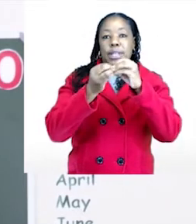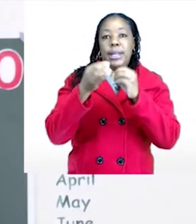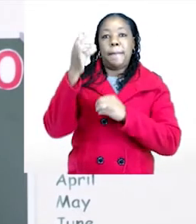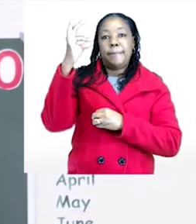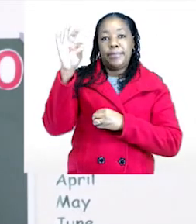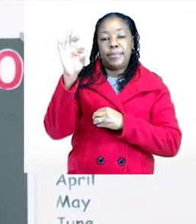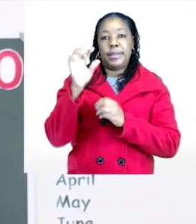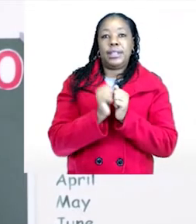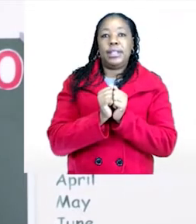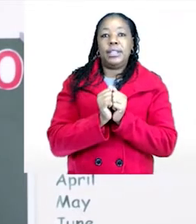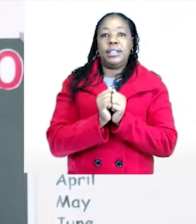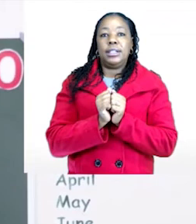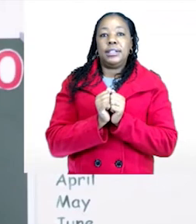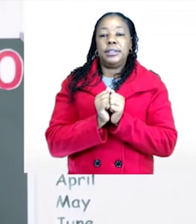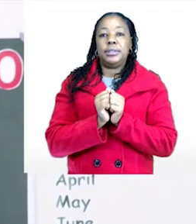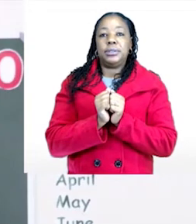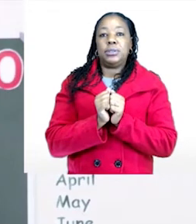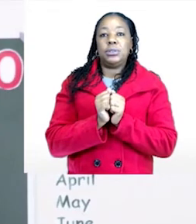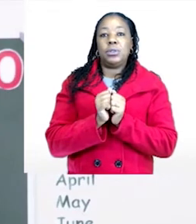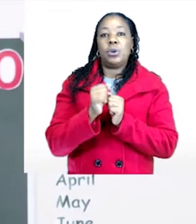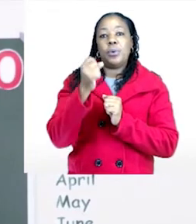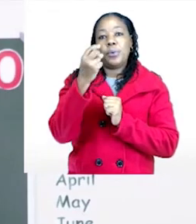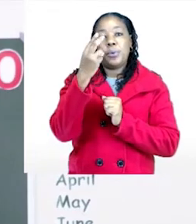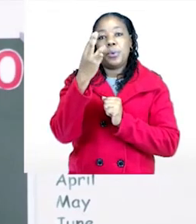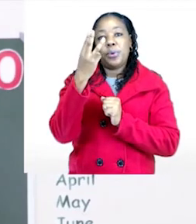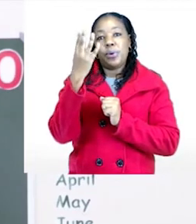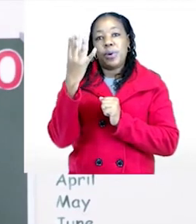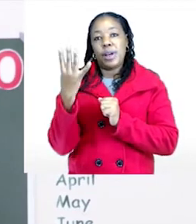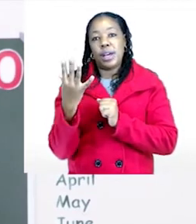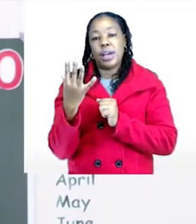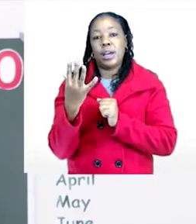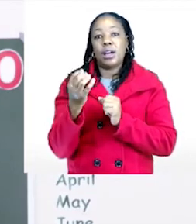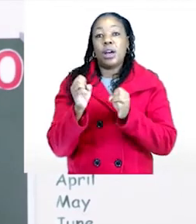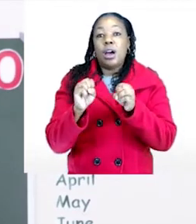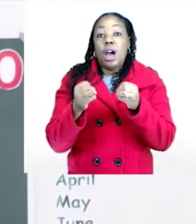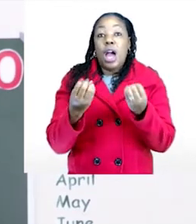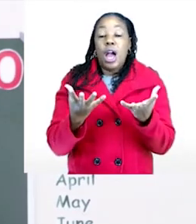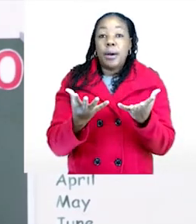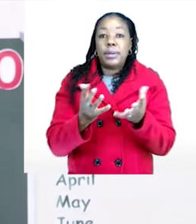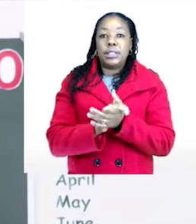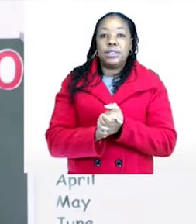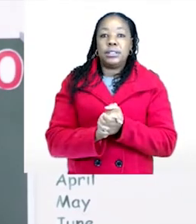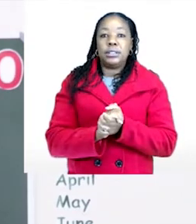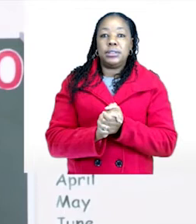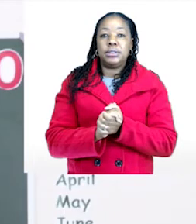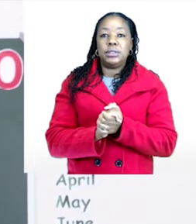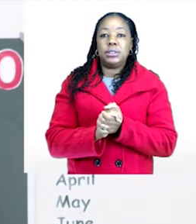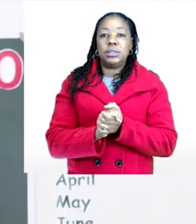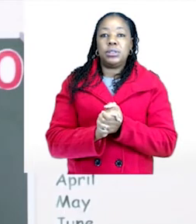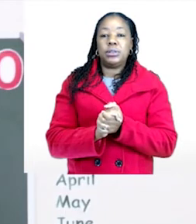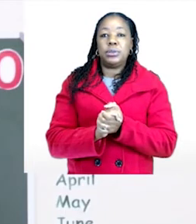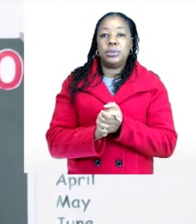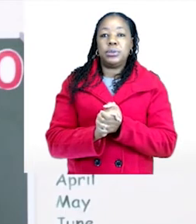count and find out how many blocks does the tic-tac-toe game have. As I pick